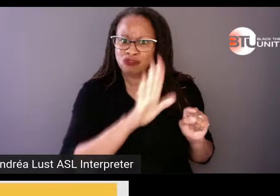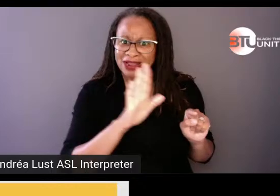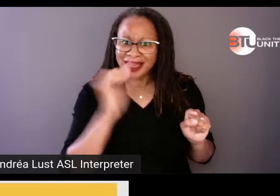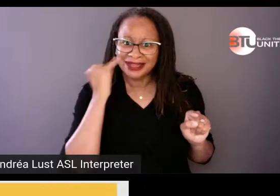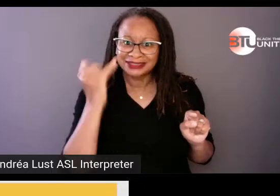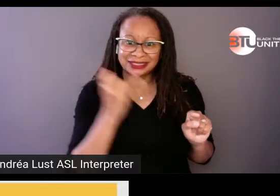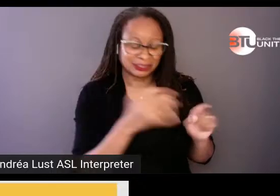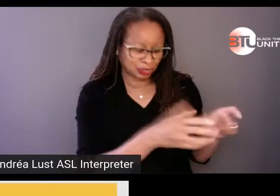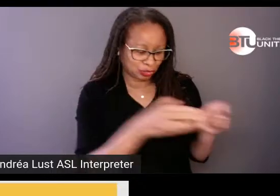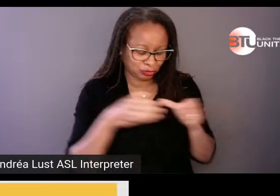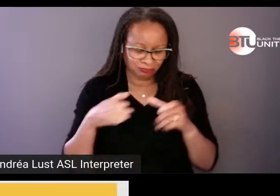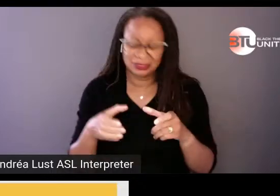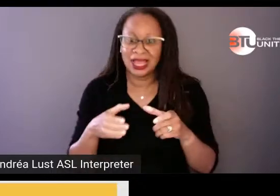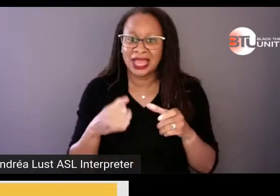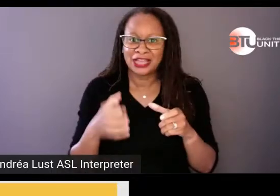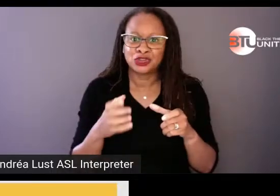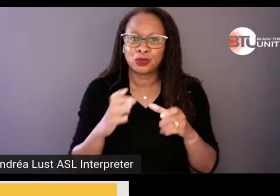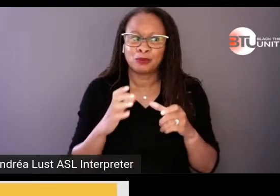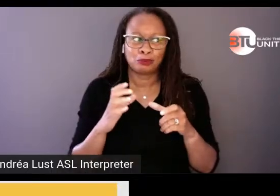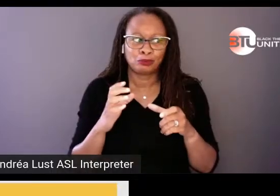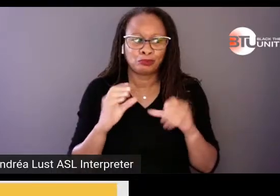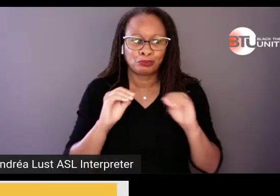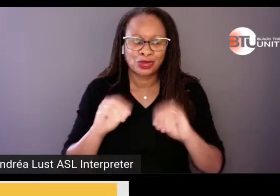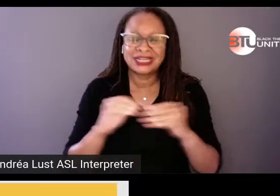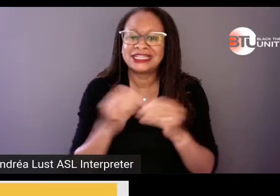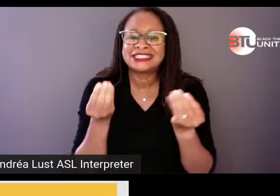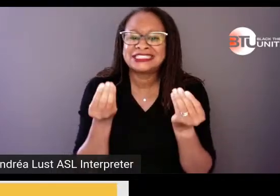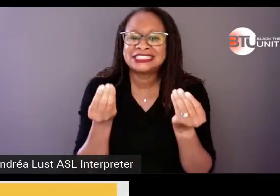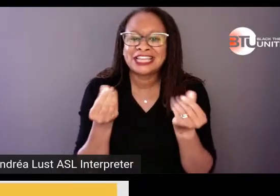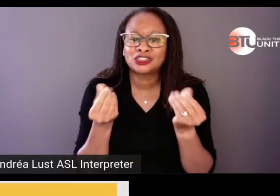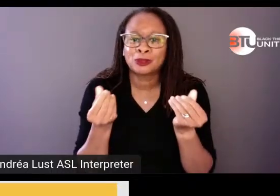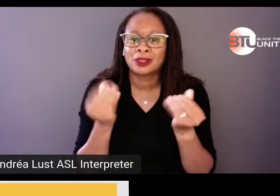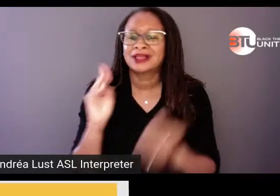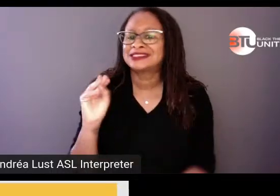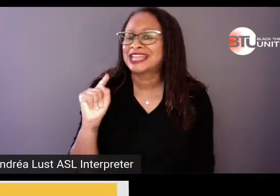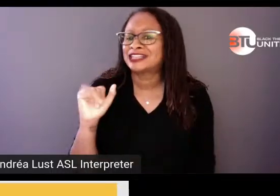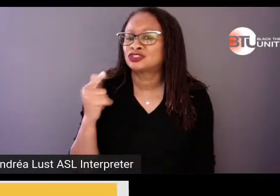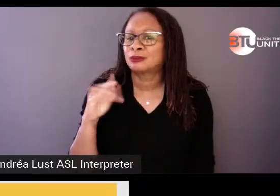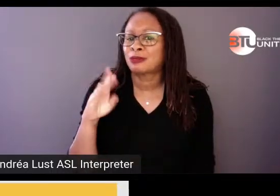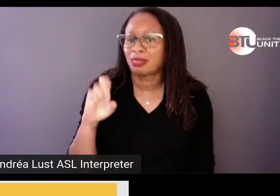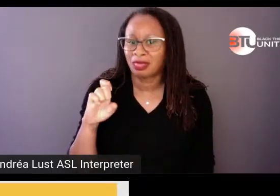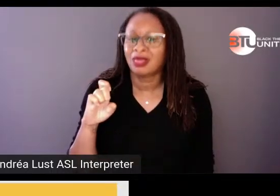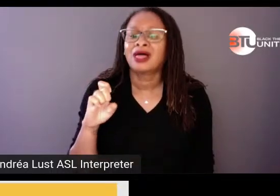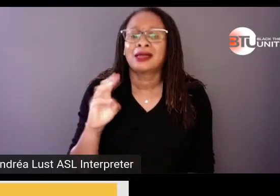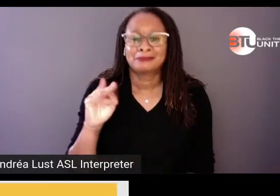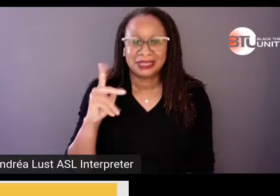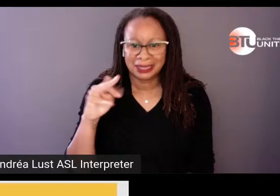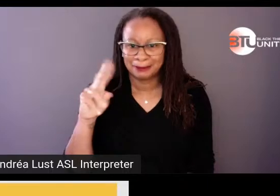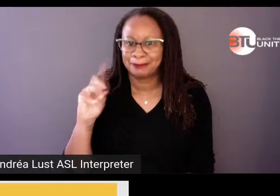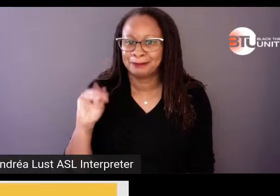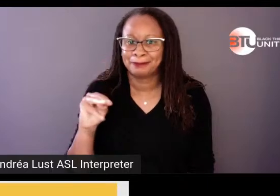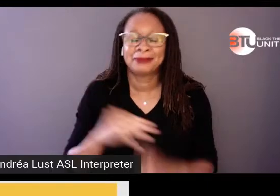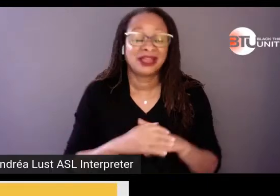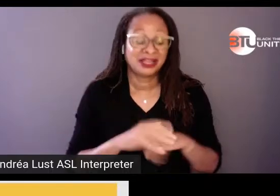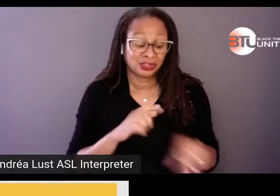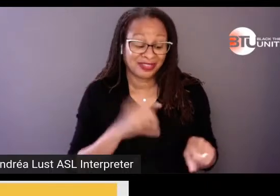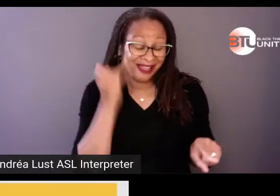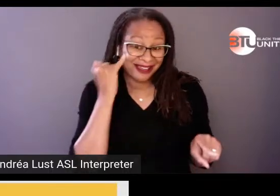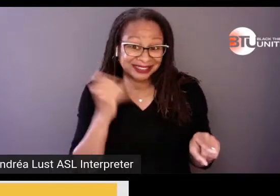fix it in a tangible medium. That's what the statute says. Well, what does that mean? That means that you take that